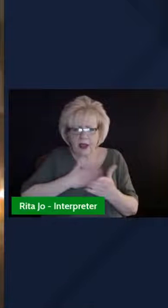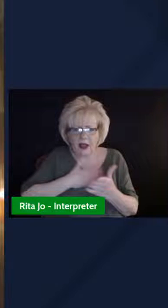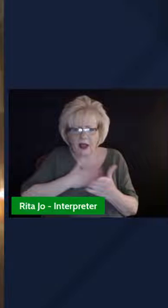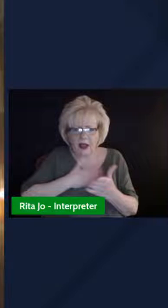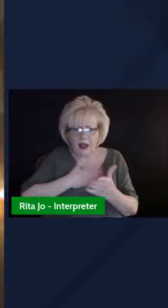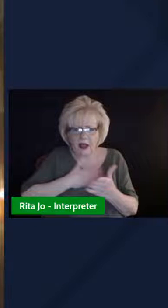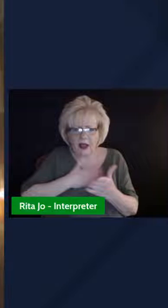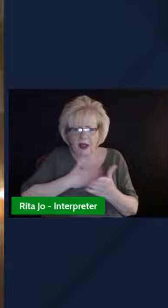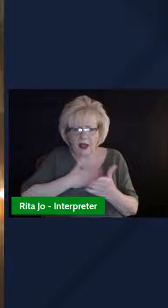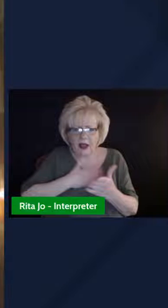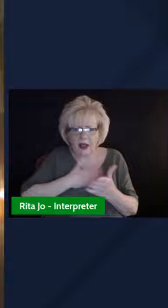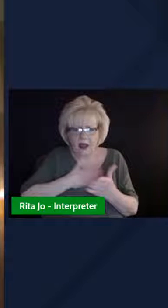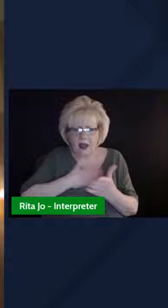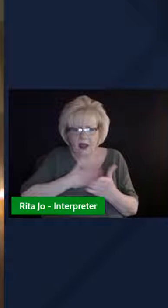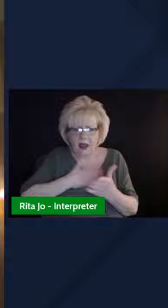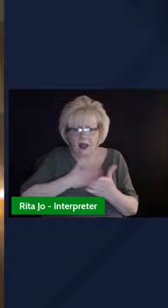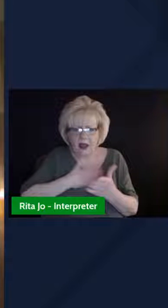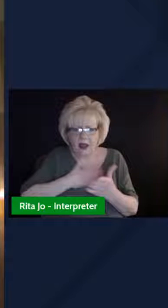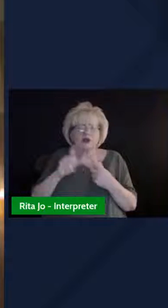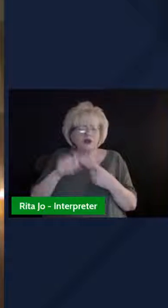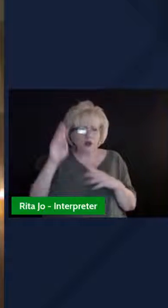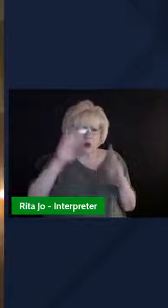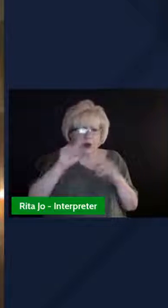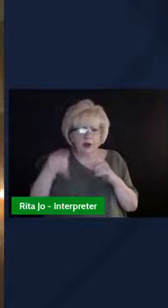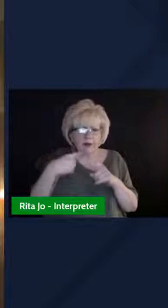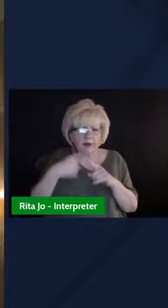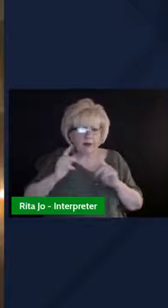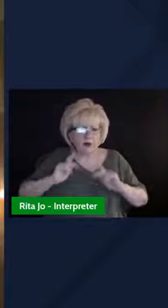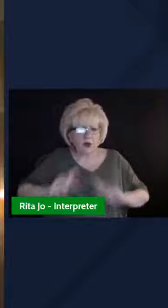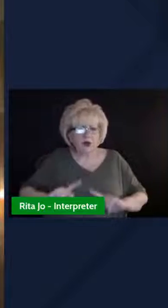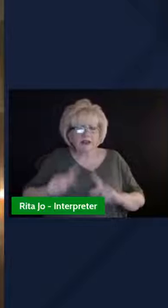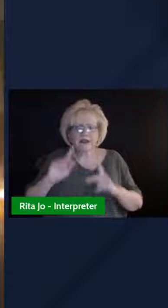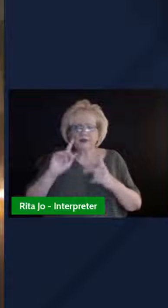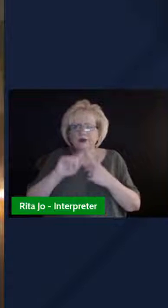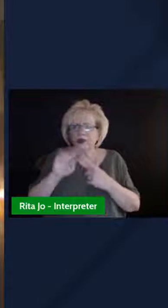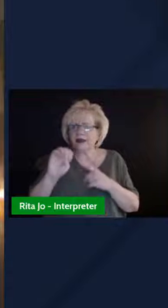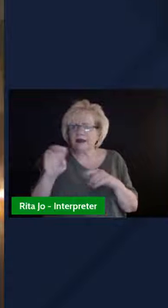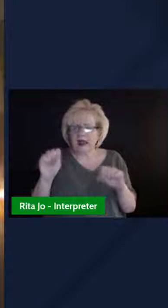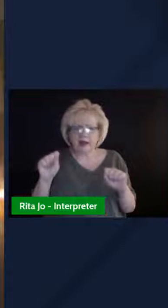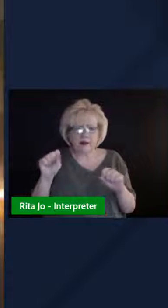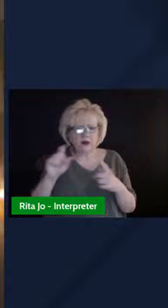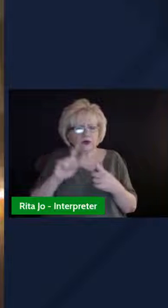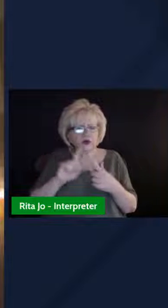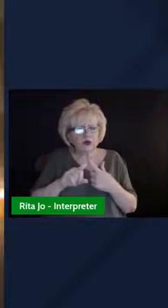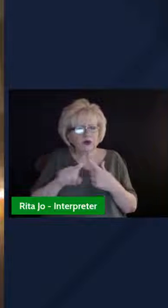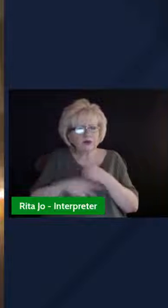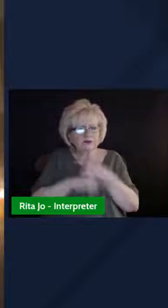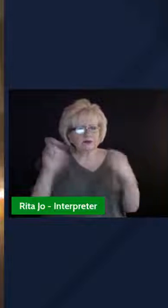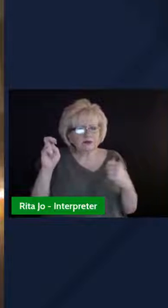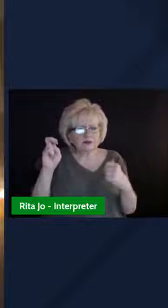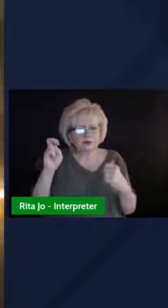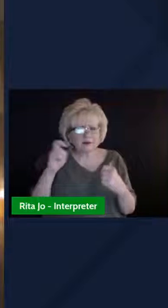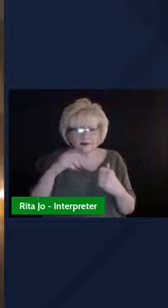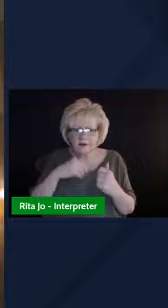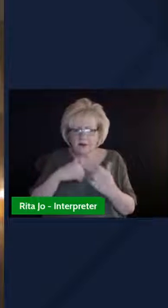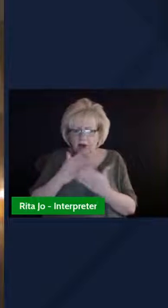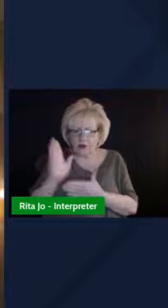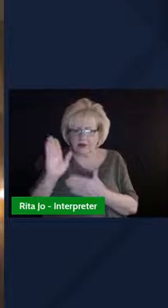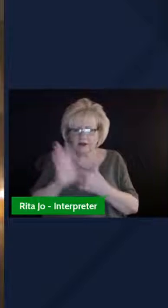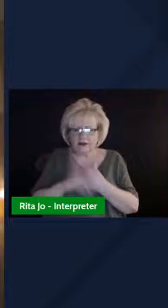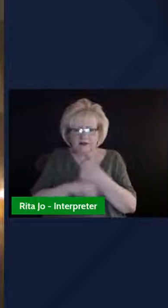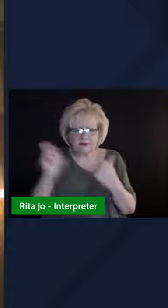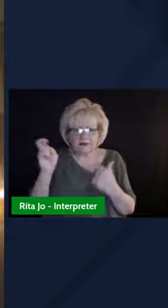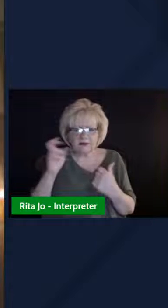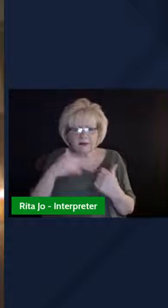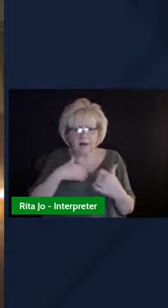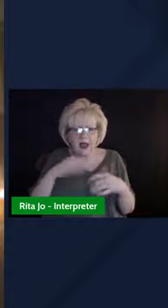I don't want to worry about somebody being able to strip me of my rights, strip me of my ability to